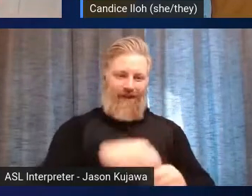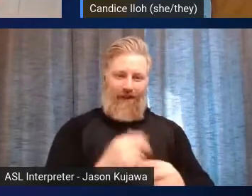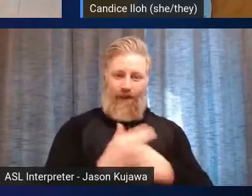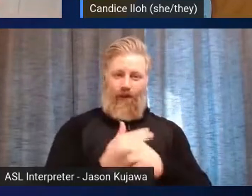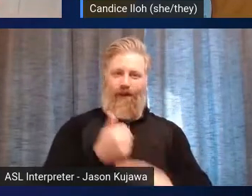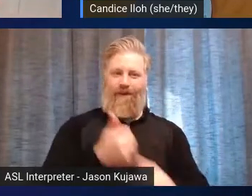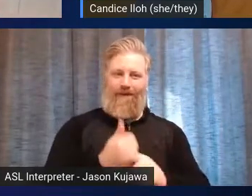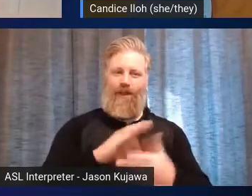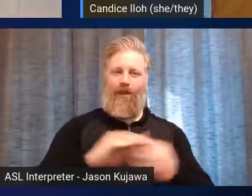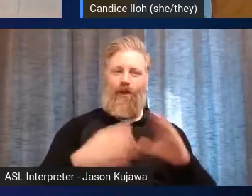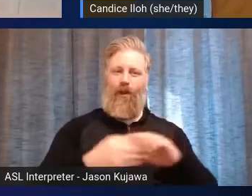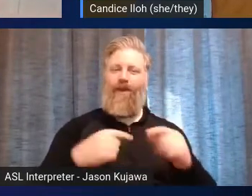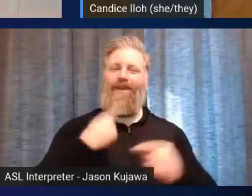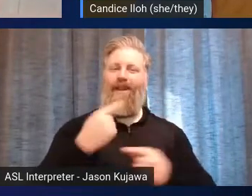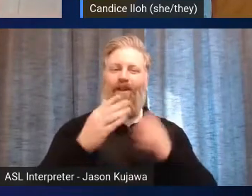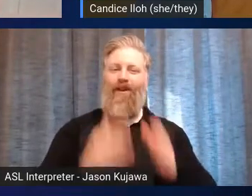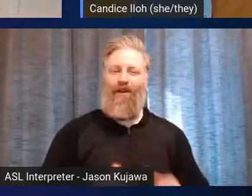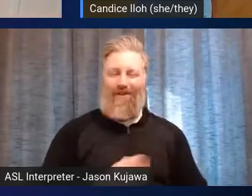really, really cool.